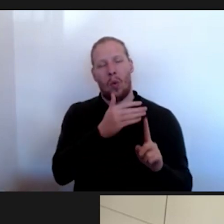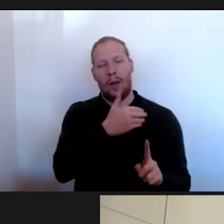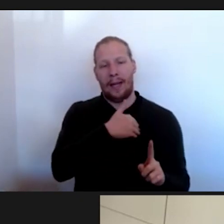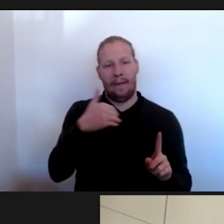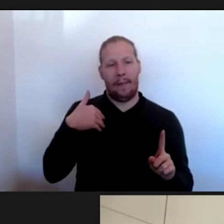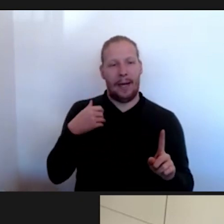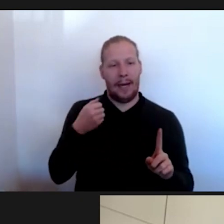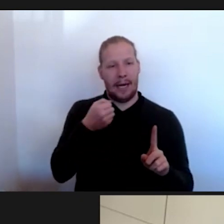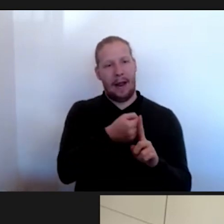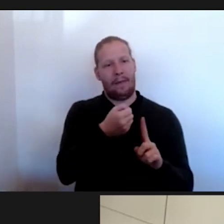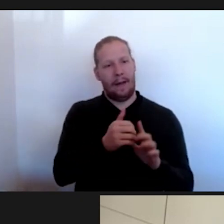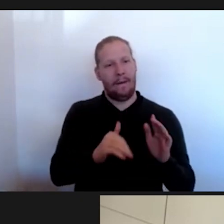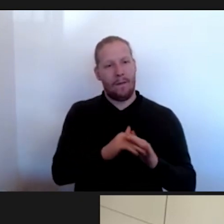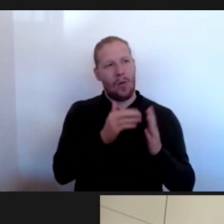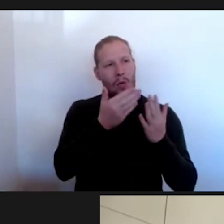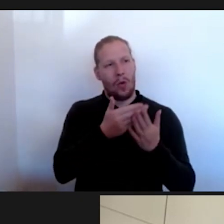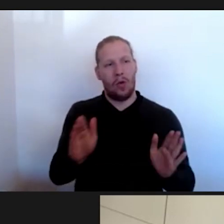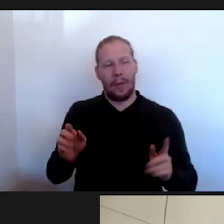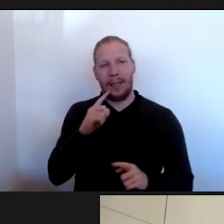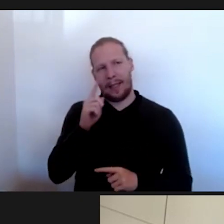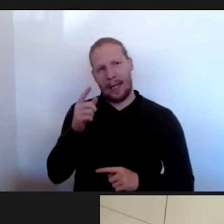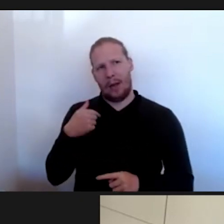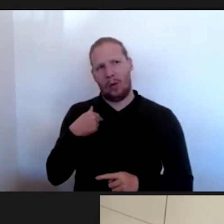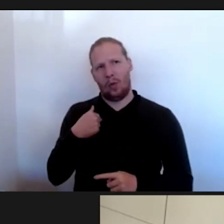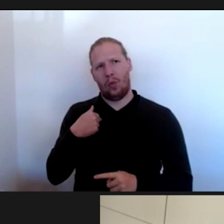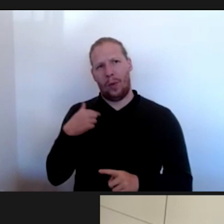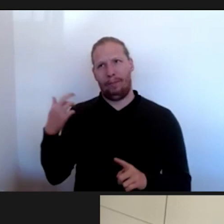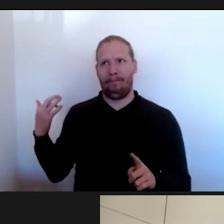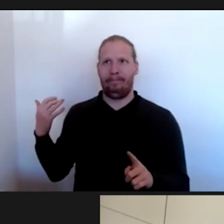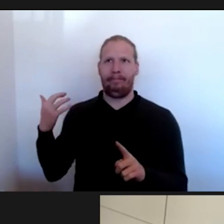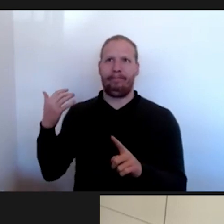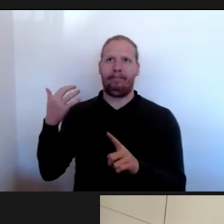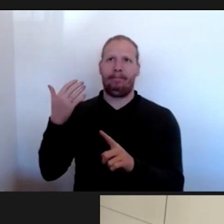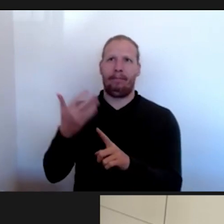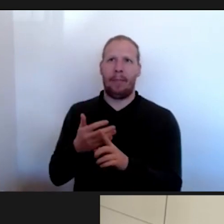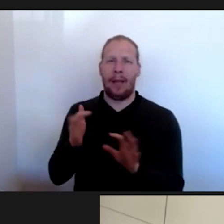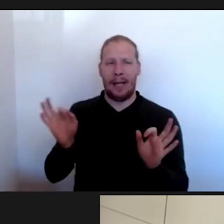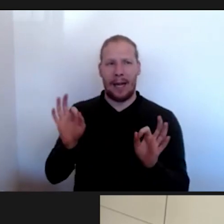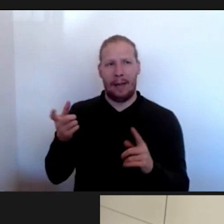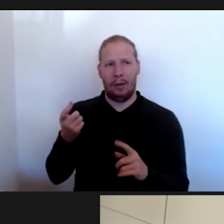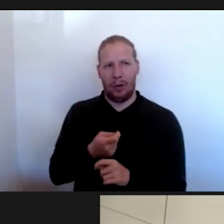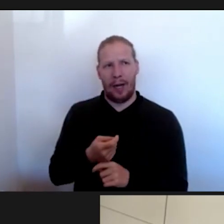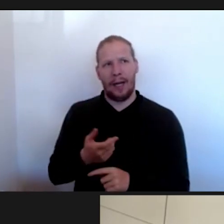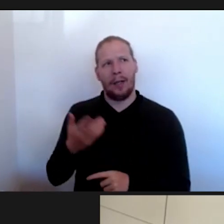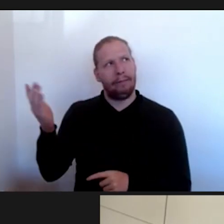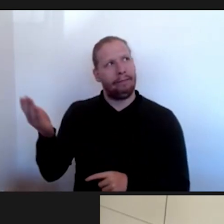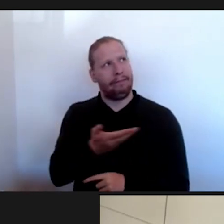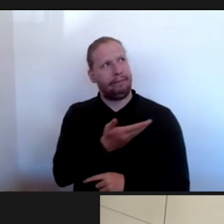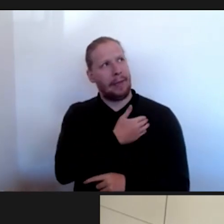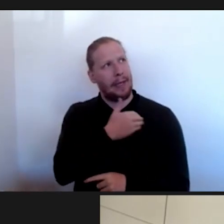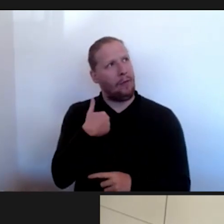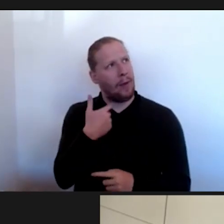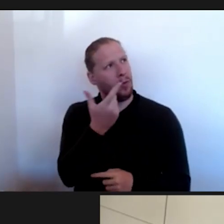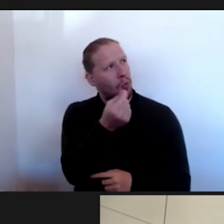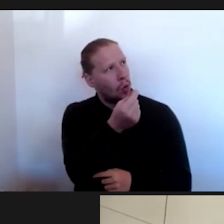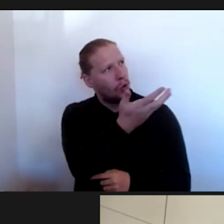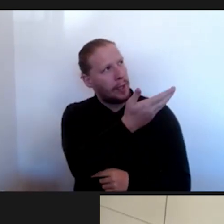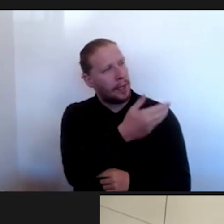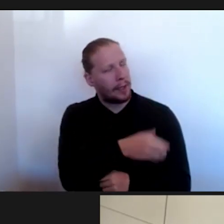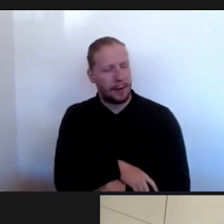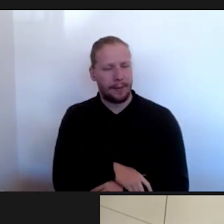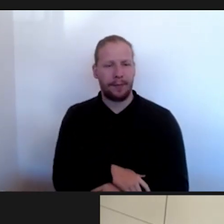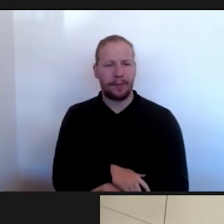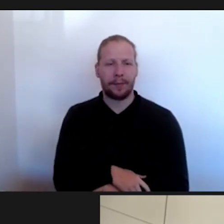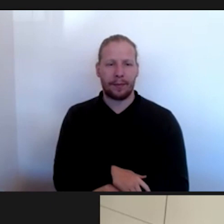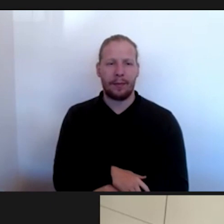look at this, we've been looking at this over the years, nothing is changing, do something. So I think it's important because it